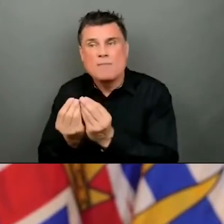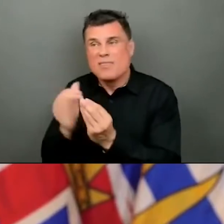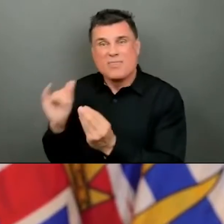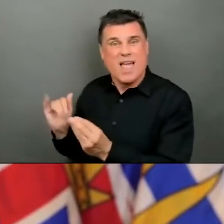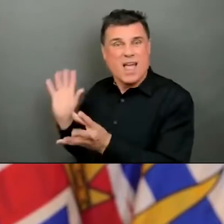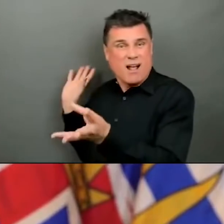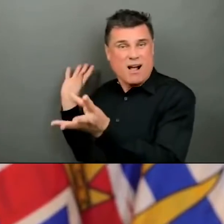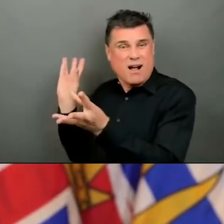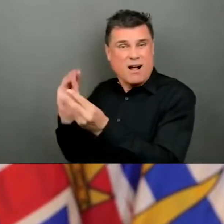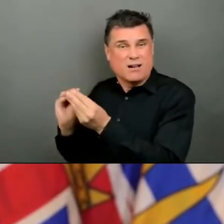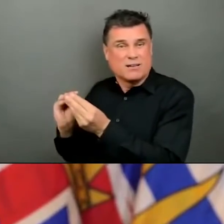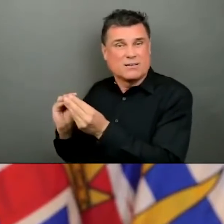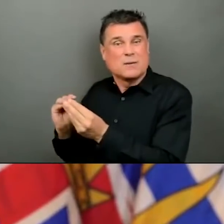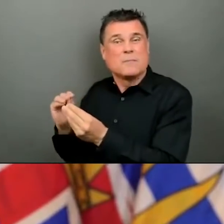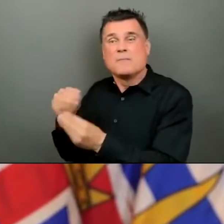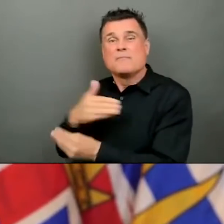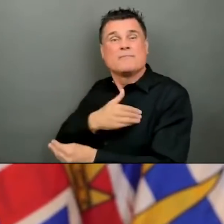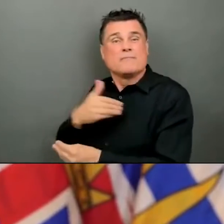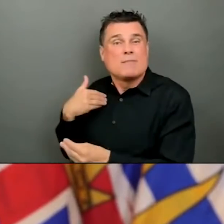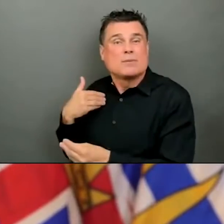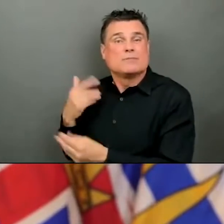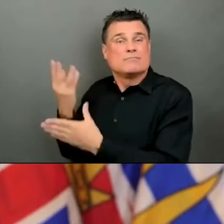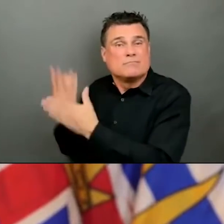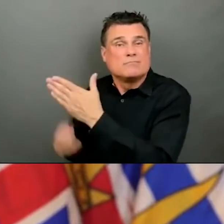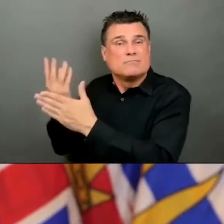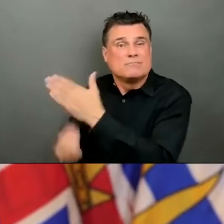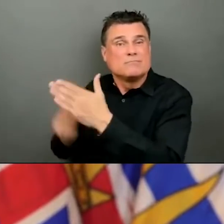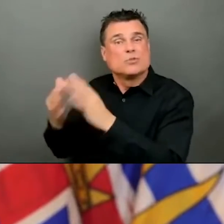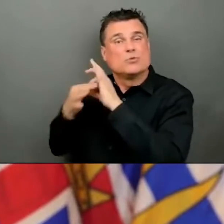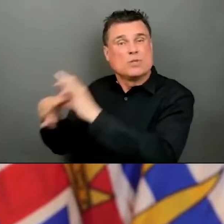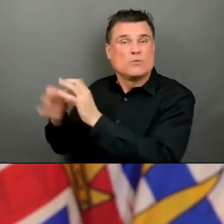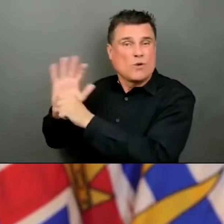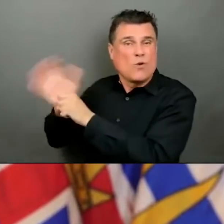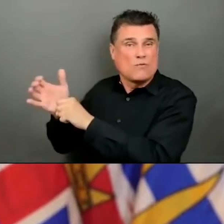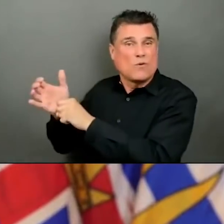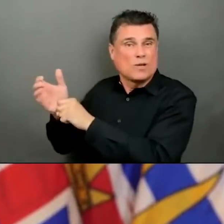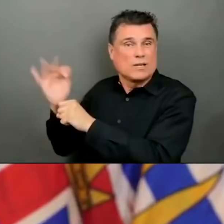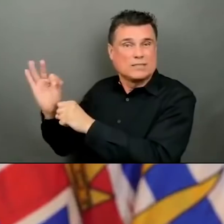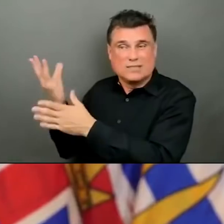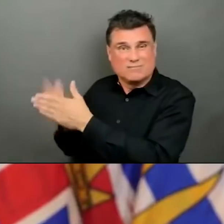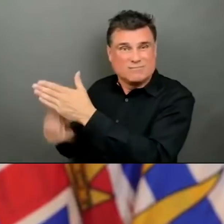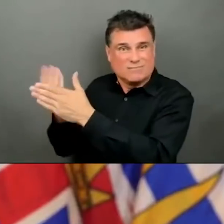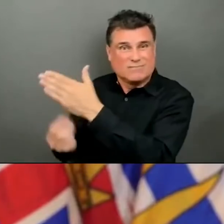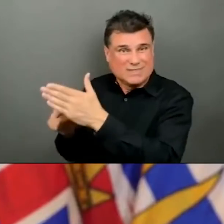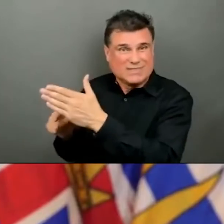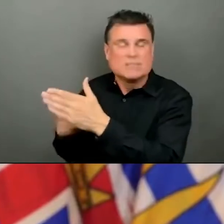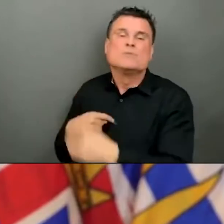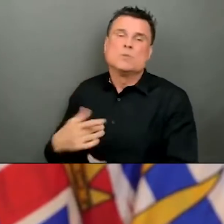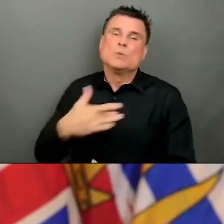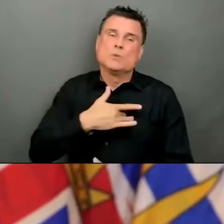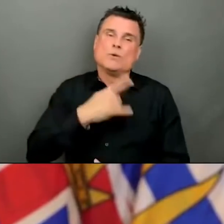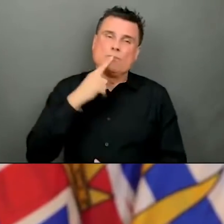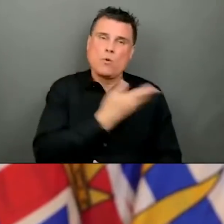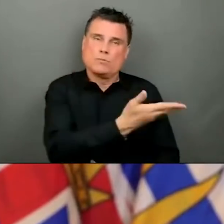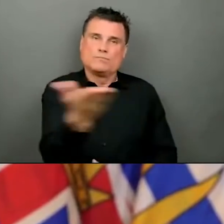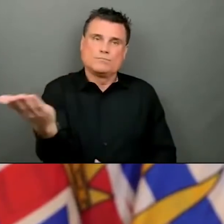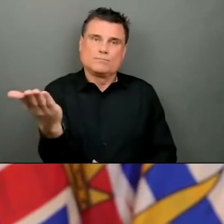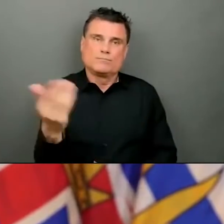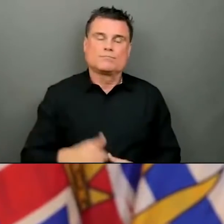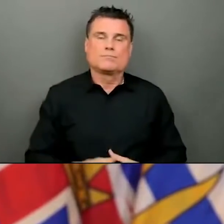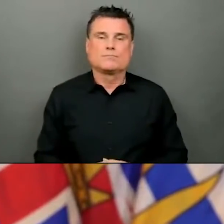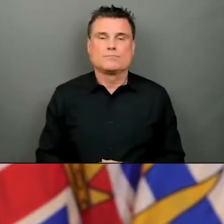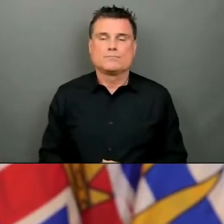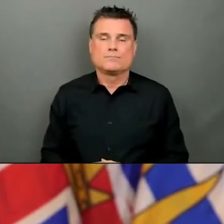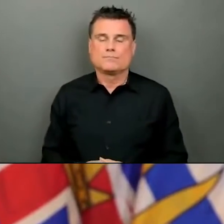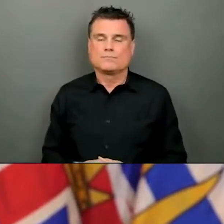I'm going to turn now to finishing off the information that we're being provided on what